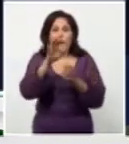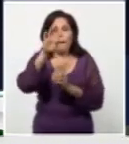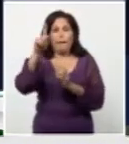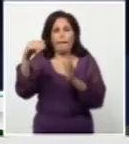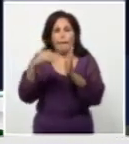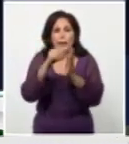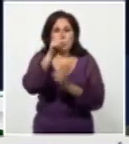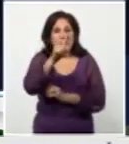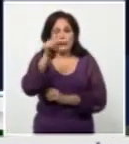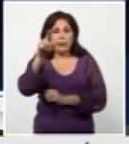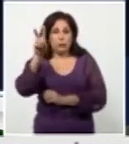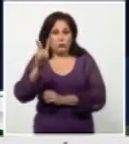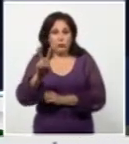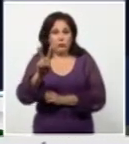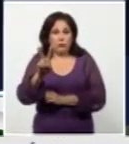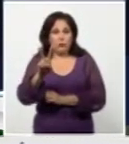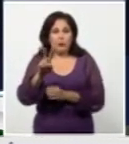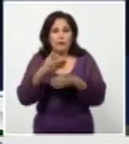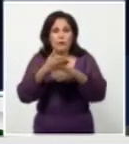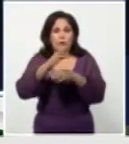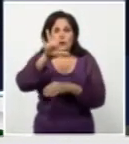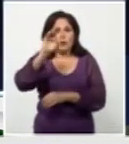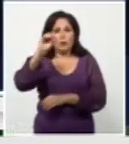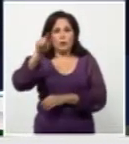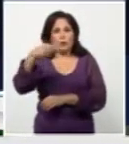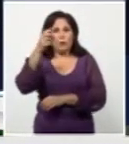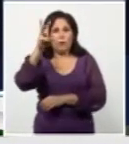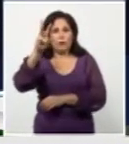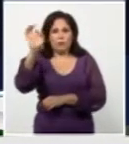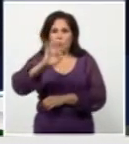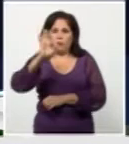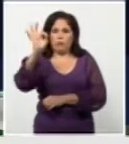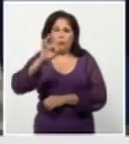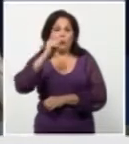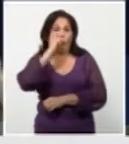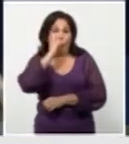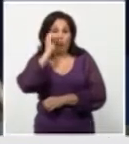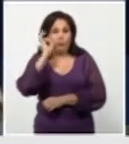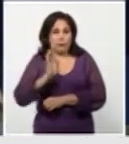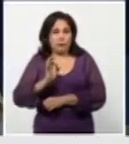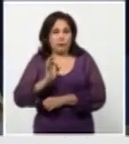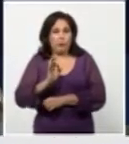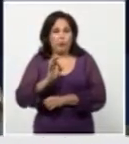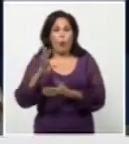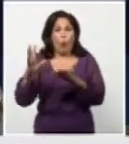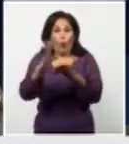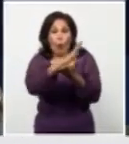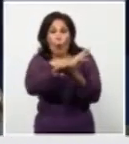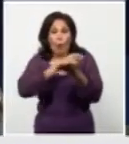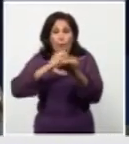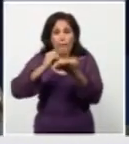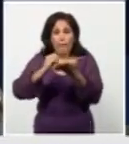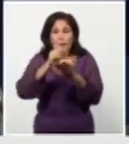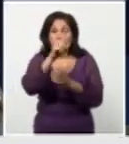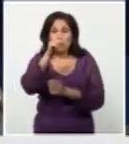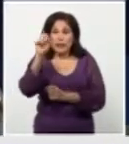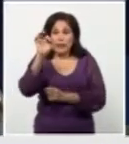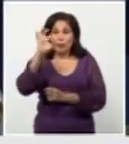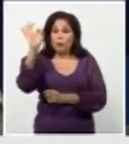has 1,112, that is 50.3%.